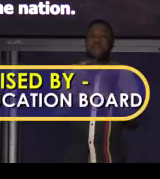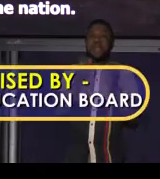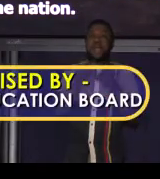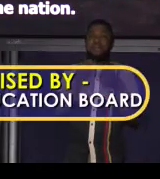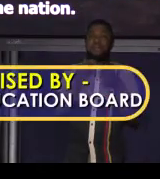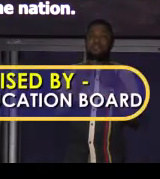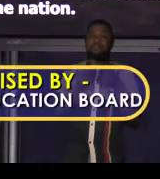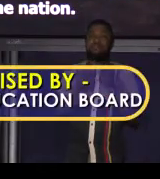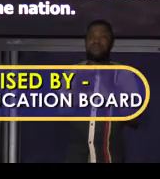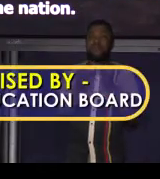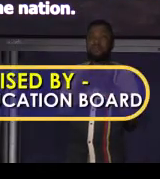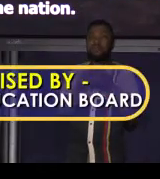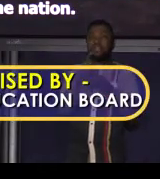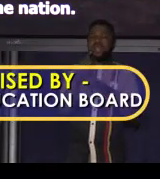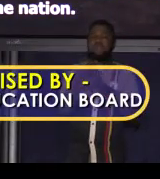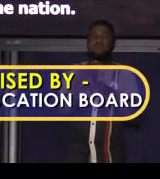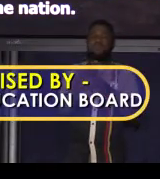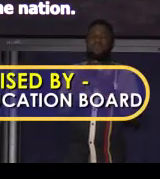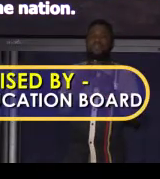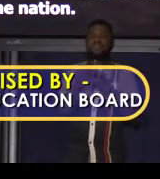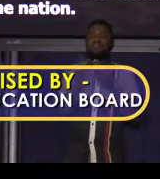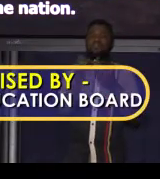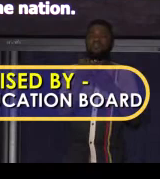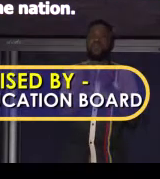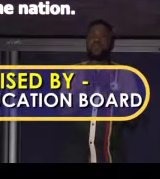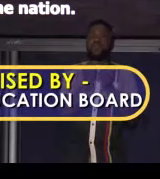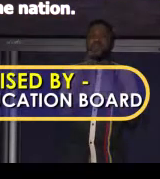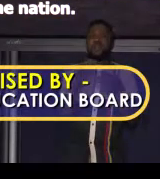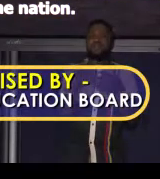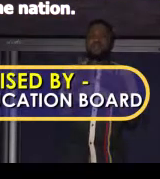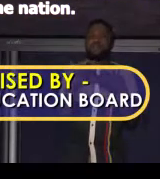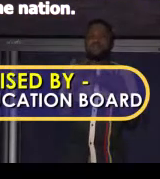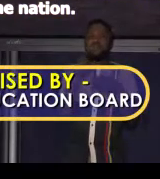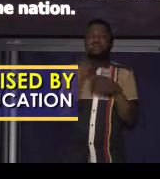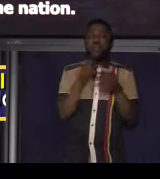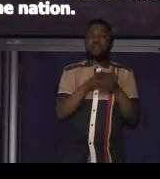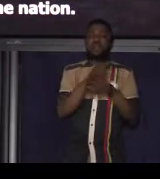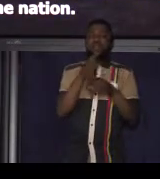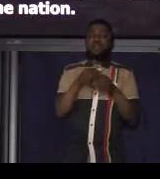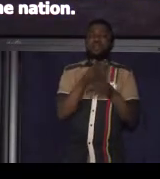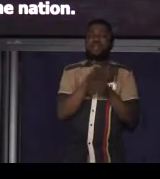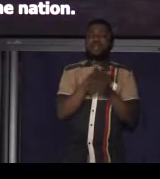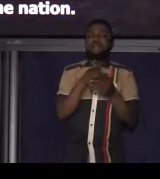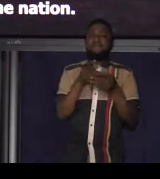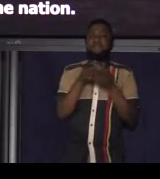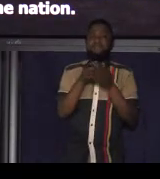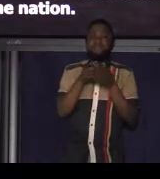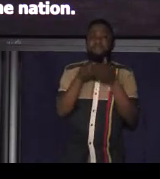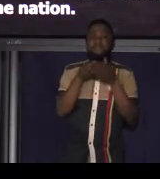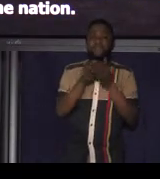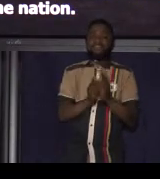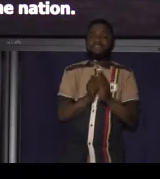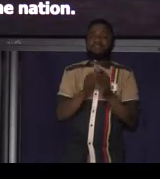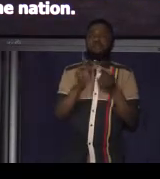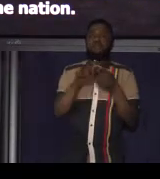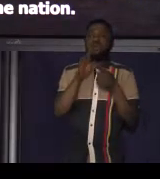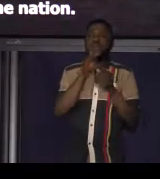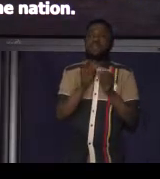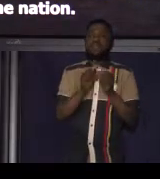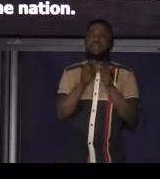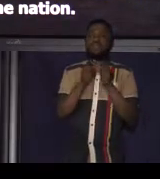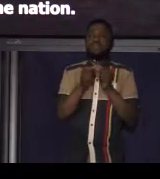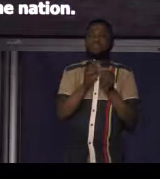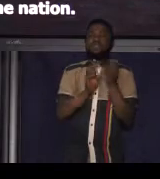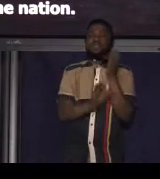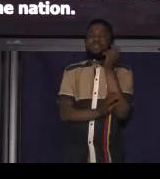to confront difficult situations without fear. For nationalism and patriotism to be